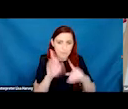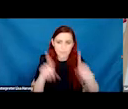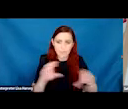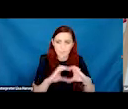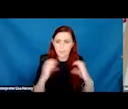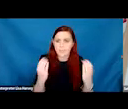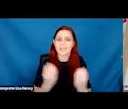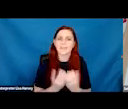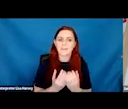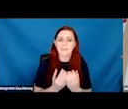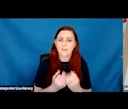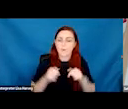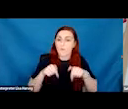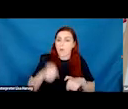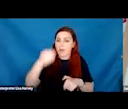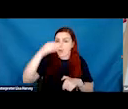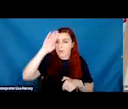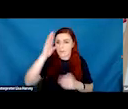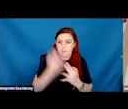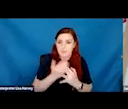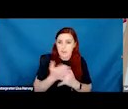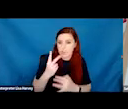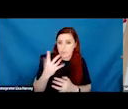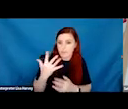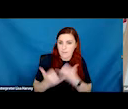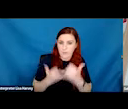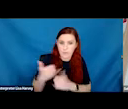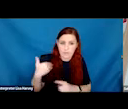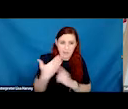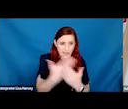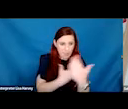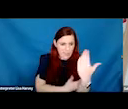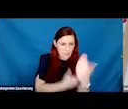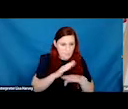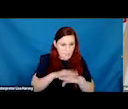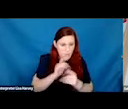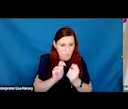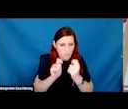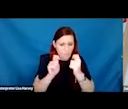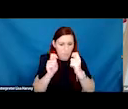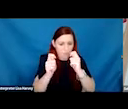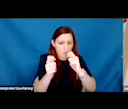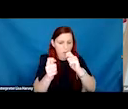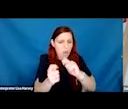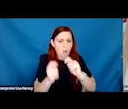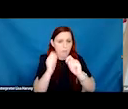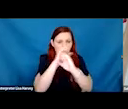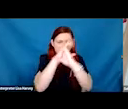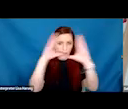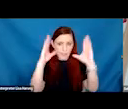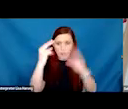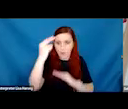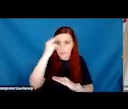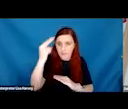for accessibility in Ireland over the past 25 years has slowly evolved toward one that understands and values